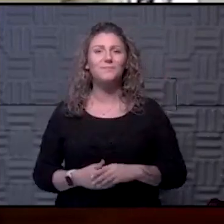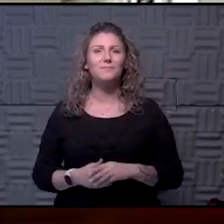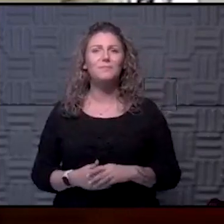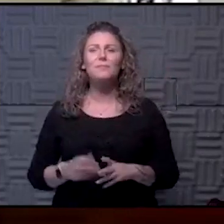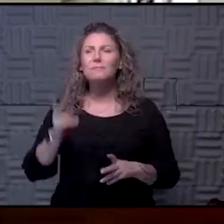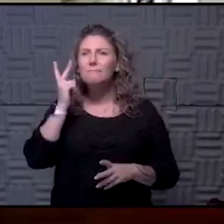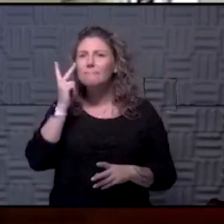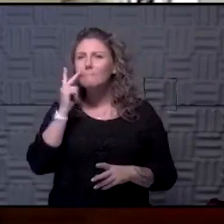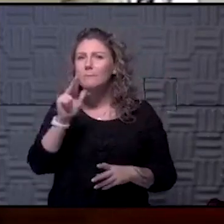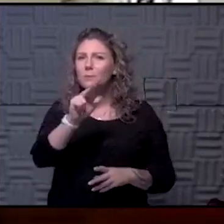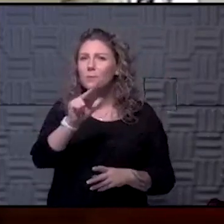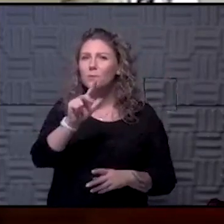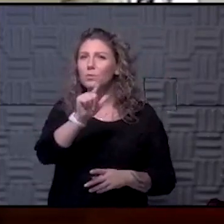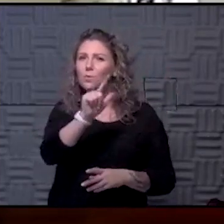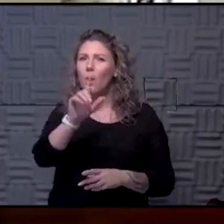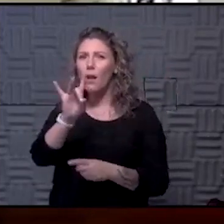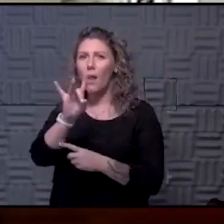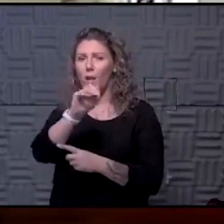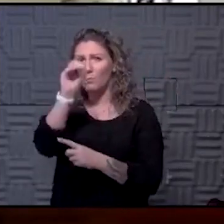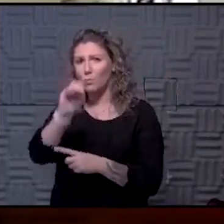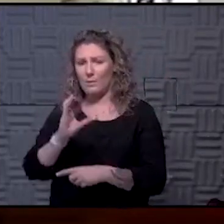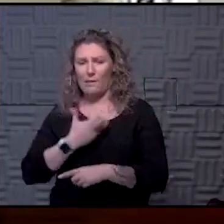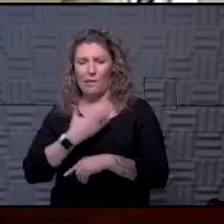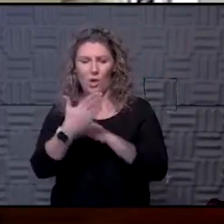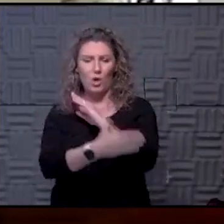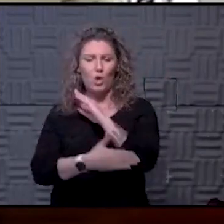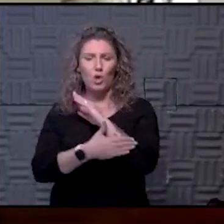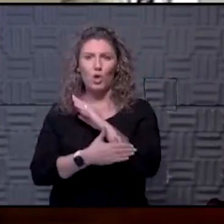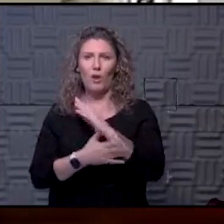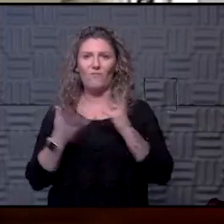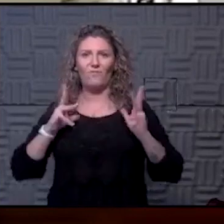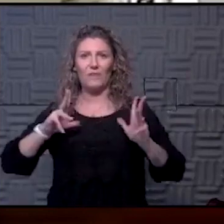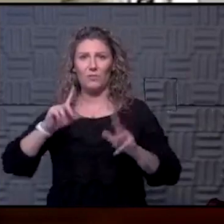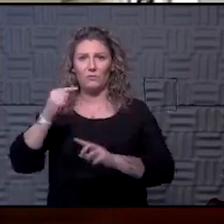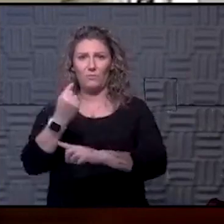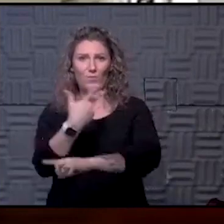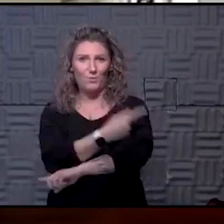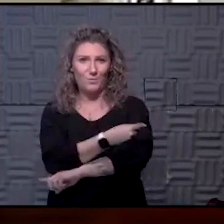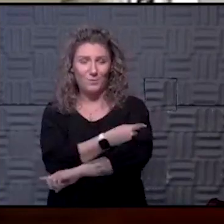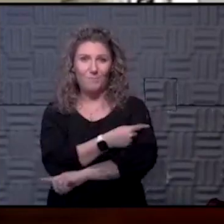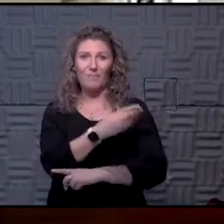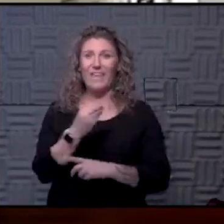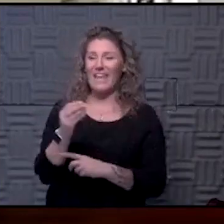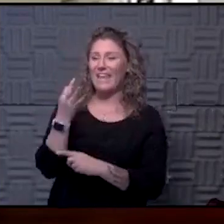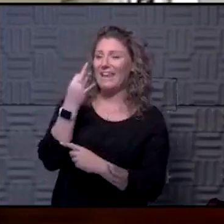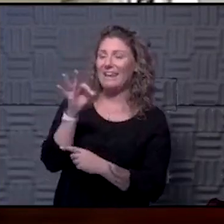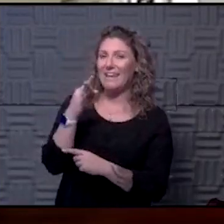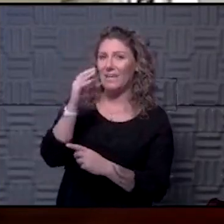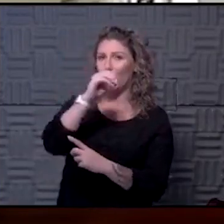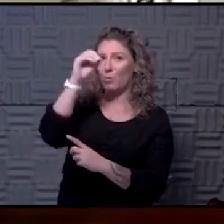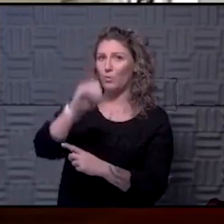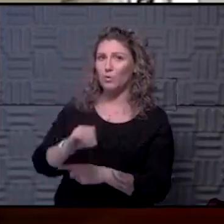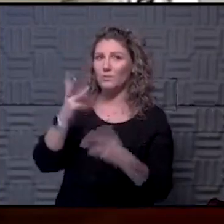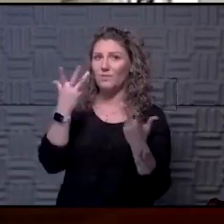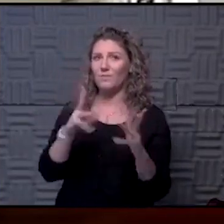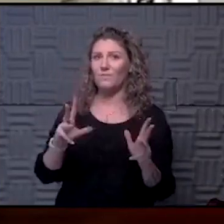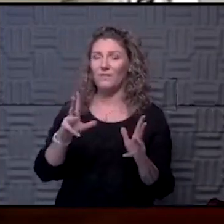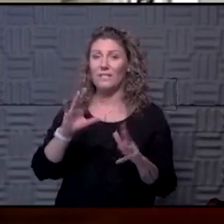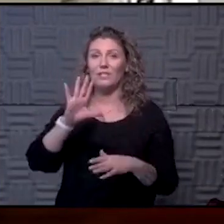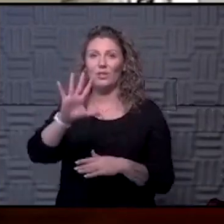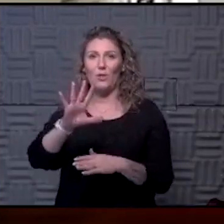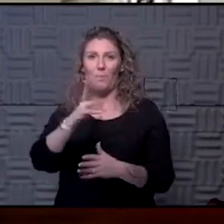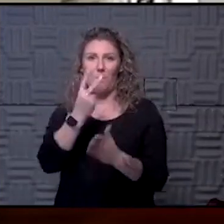roughly 28% of our county has received their first dose of vaccine, and 19% of people have completed their